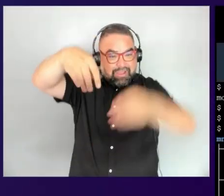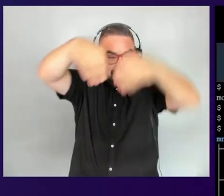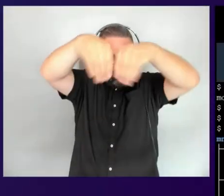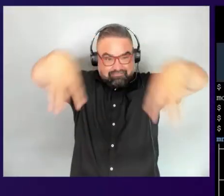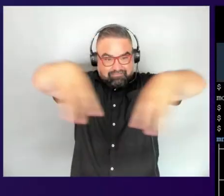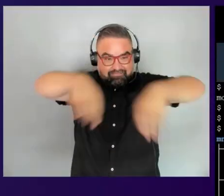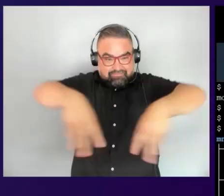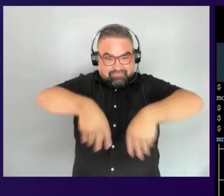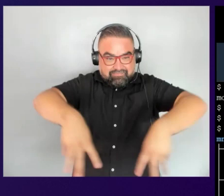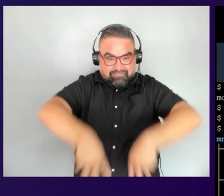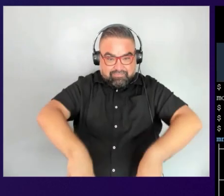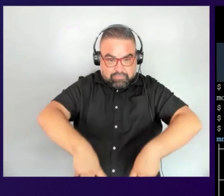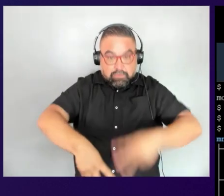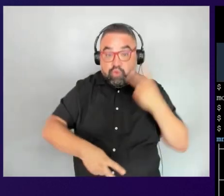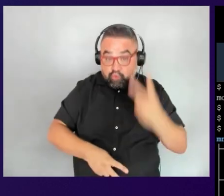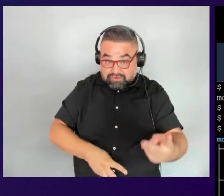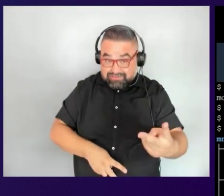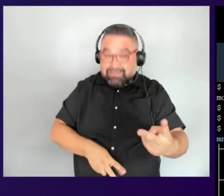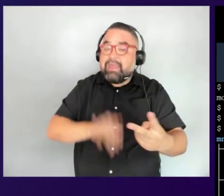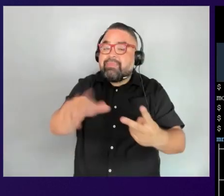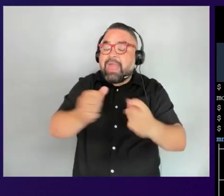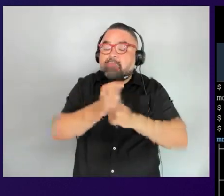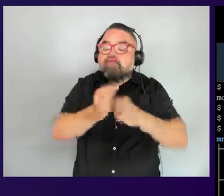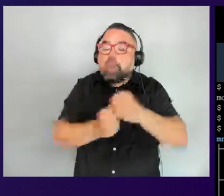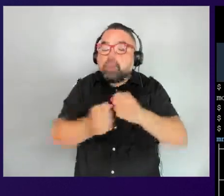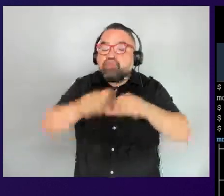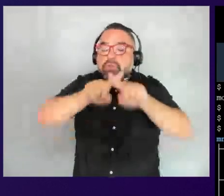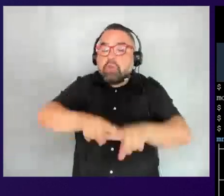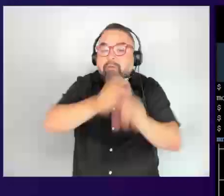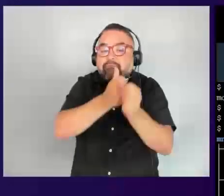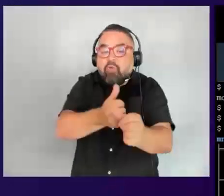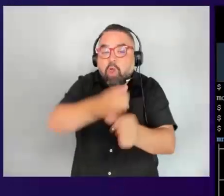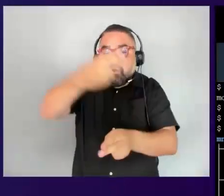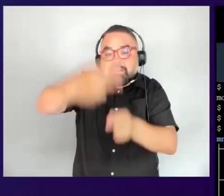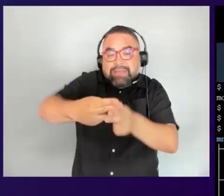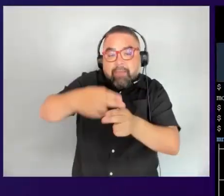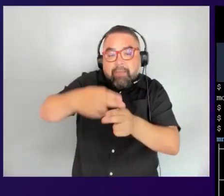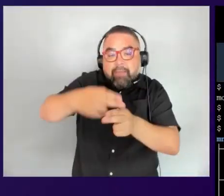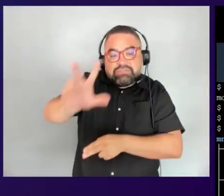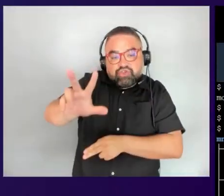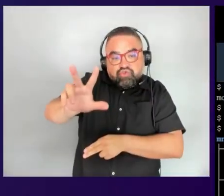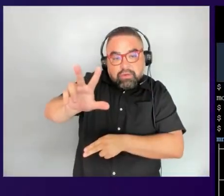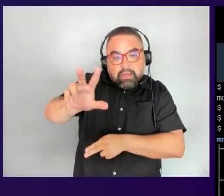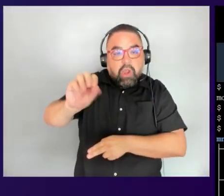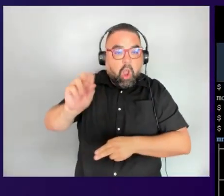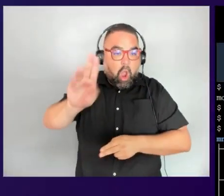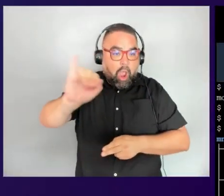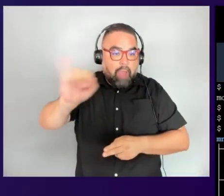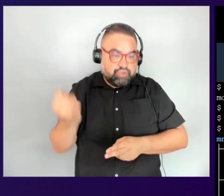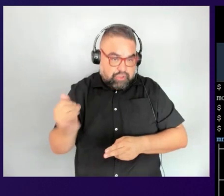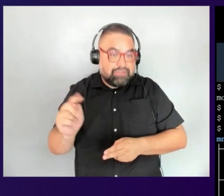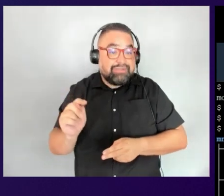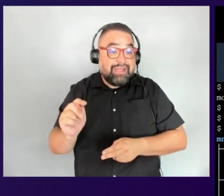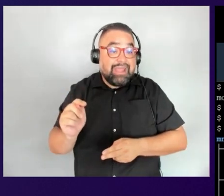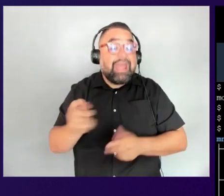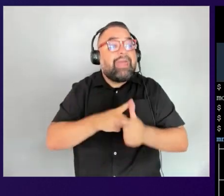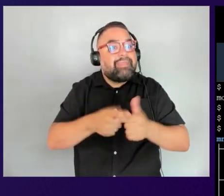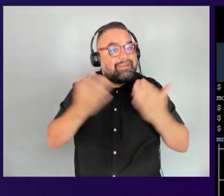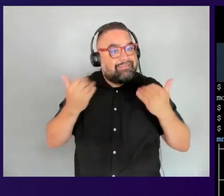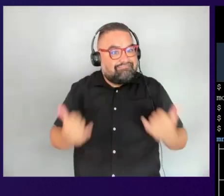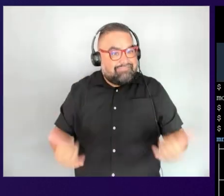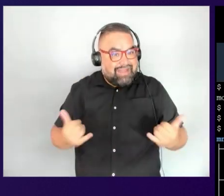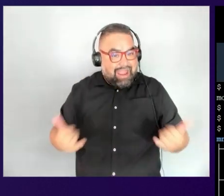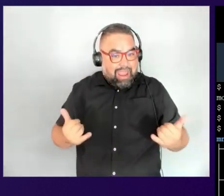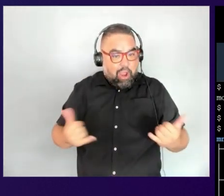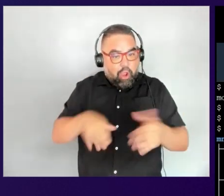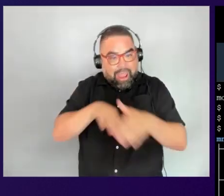basically creates this directory structure based on the names of the S3 objects. And now that I can access it as a local file system, I can run